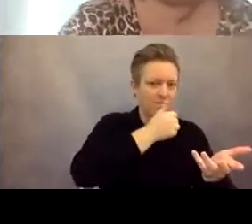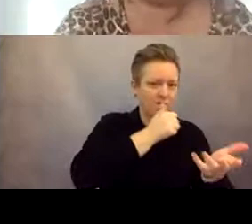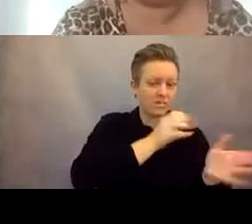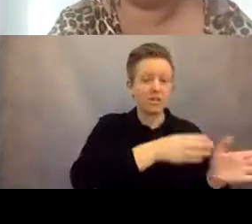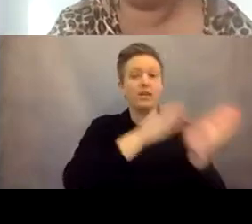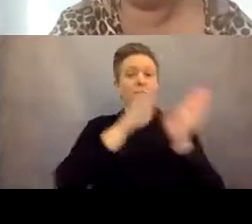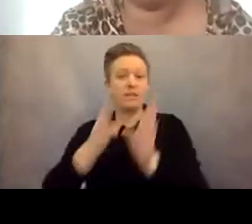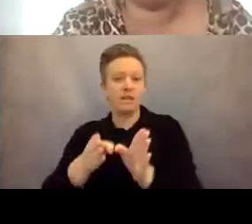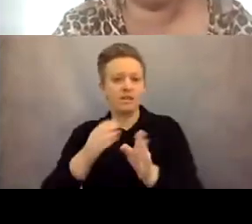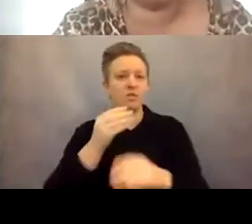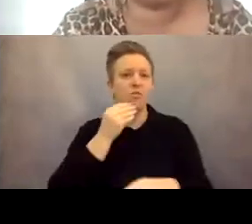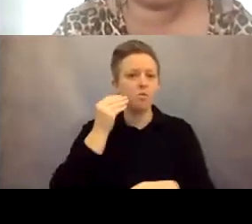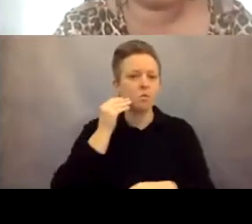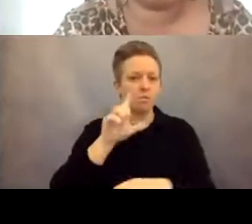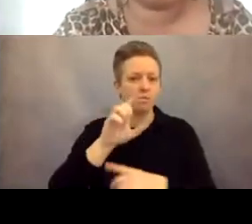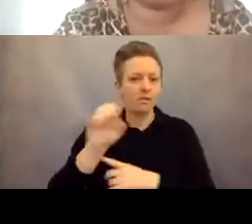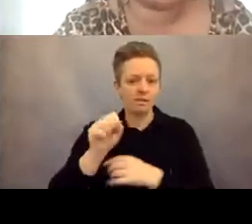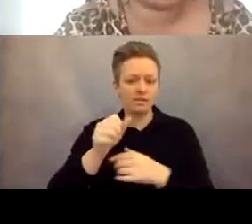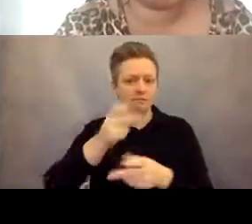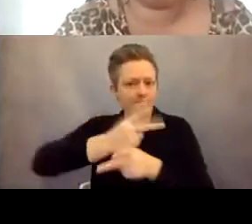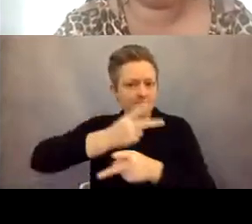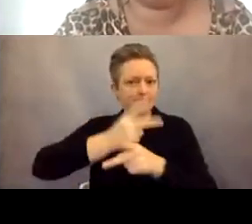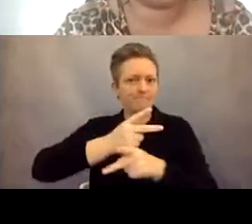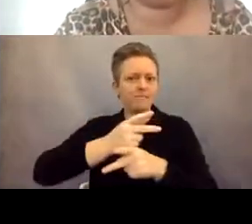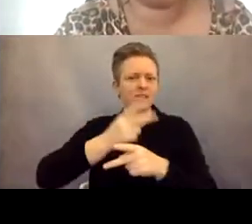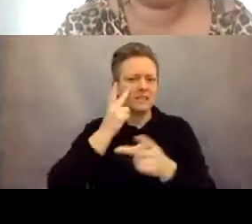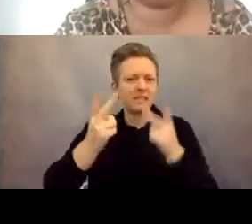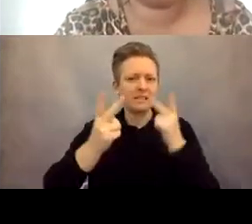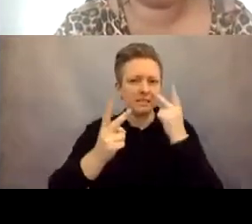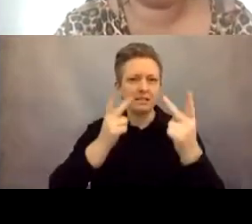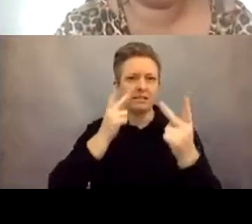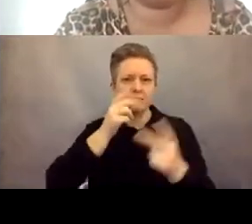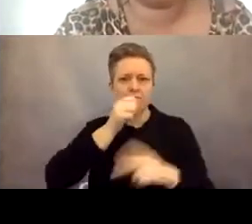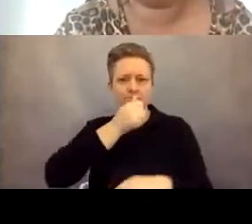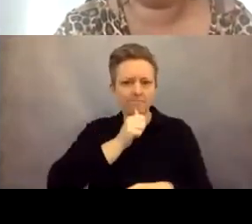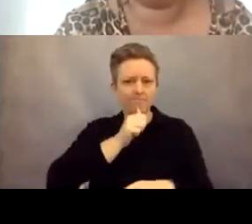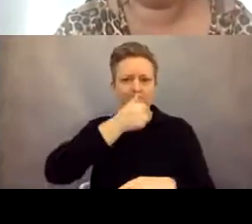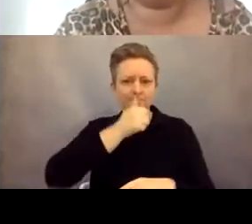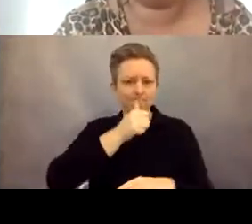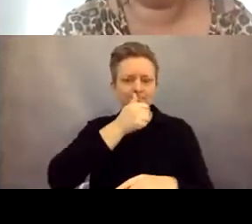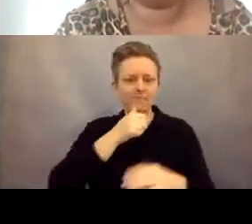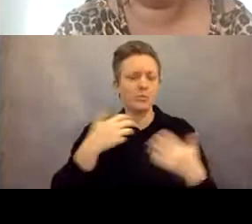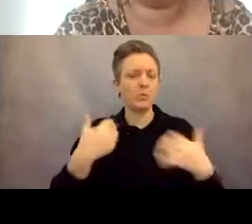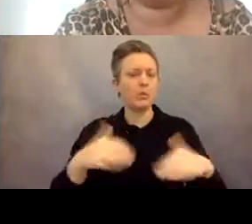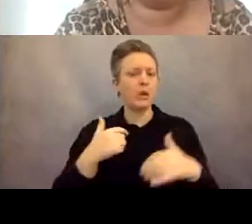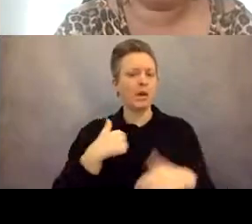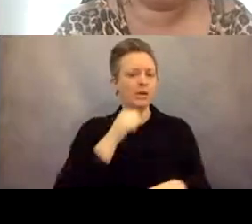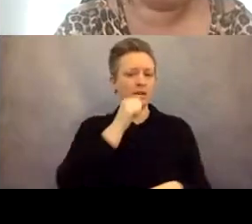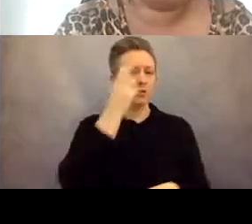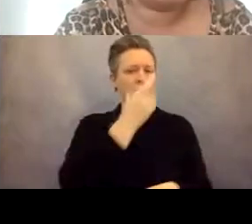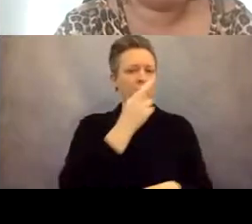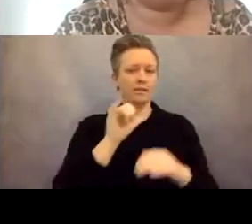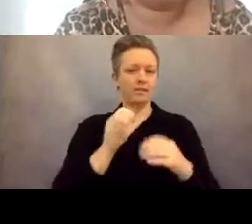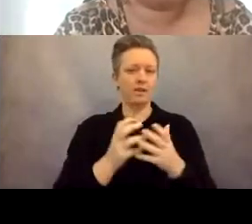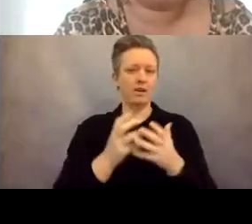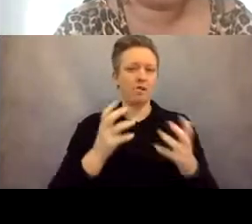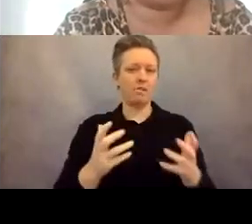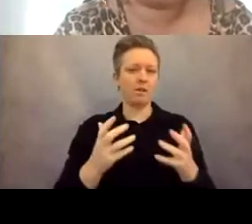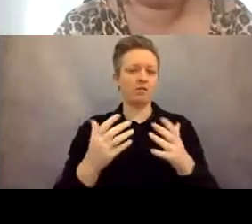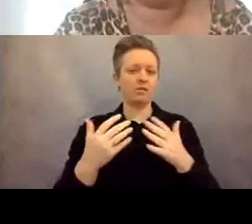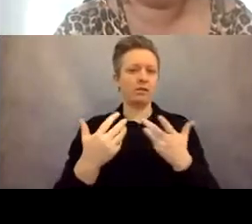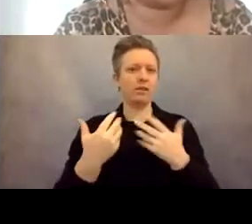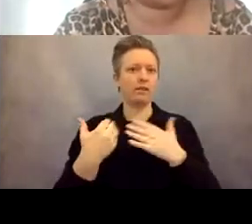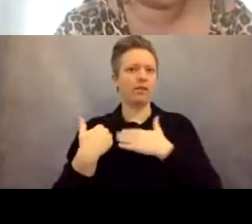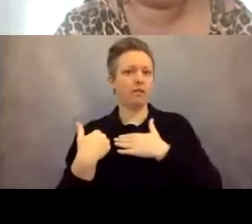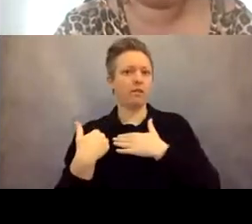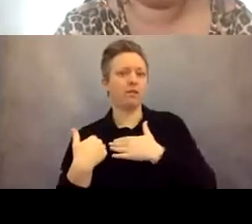with so many people, to what degree that was taking a toll on me. And this is something that wise people have passed down for a long time, and we